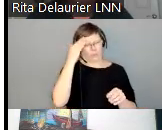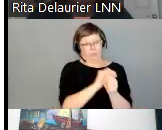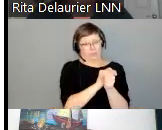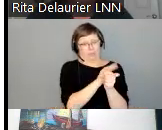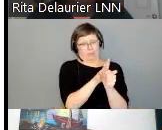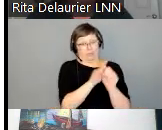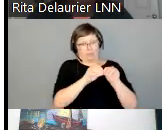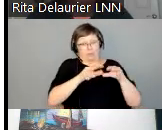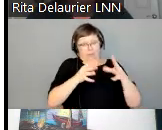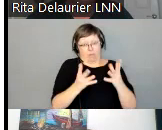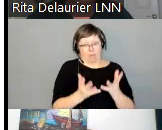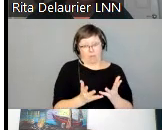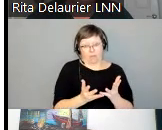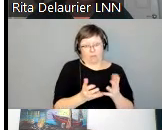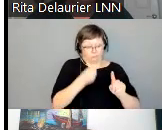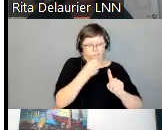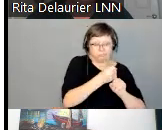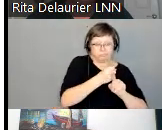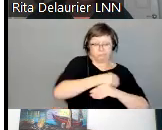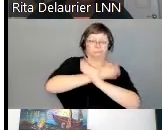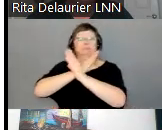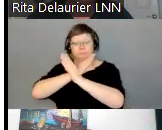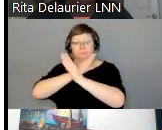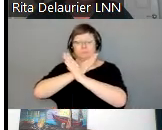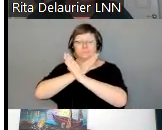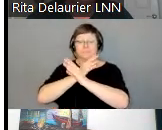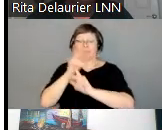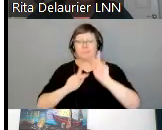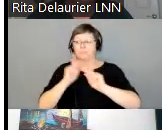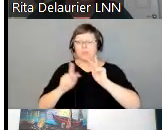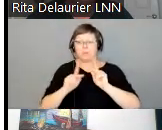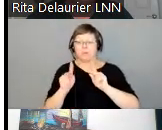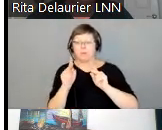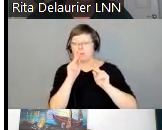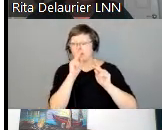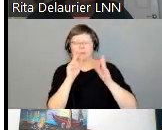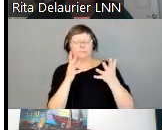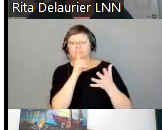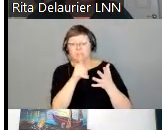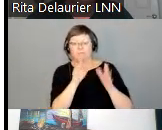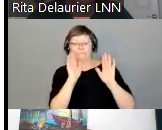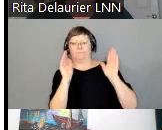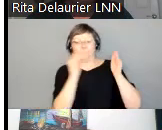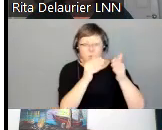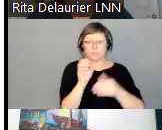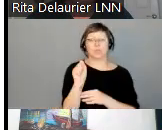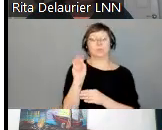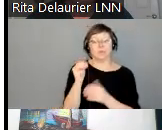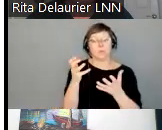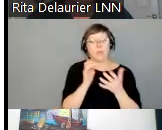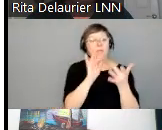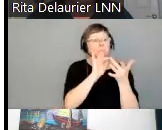to online, people were looking to social media more and more to connect with others.